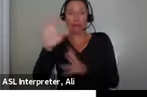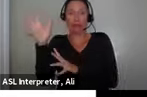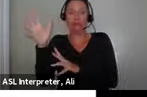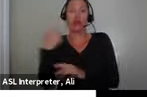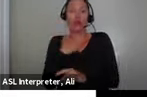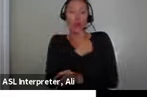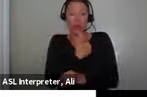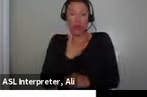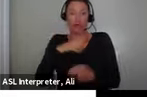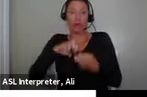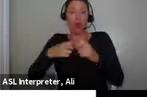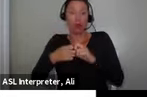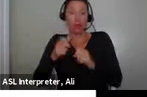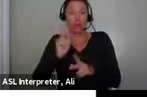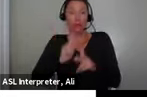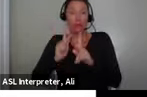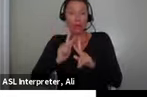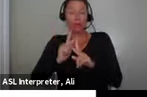the freeways.